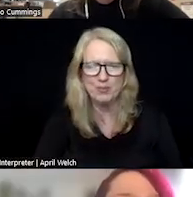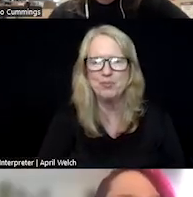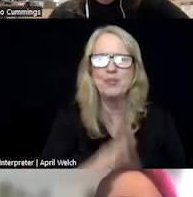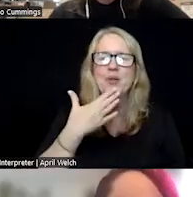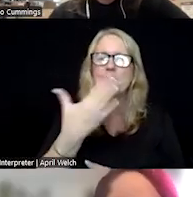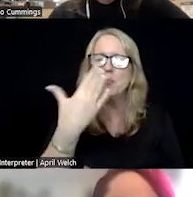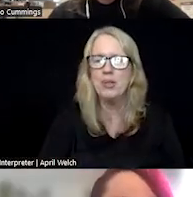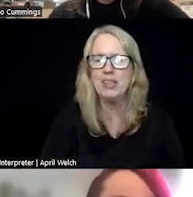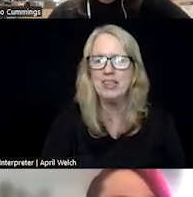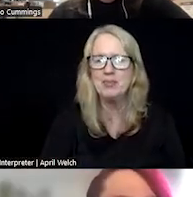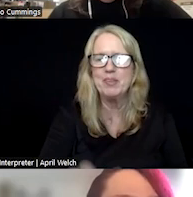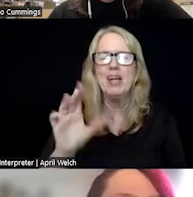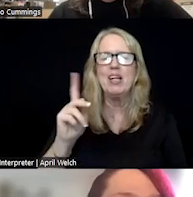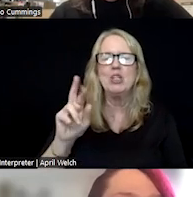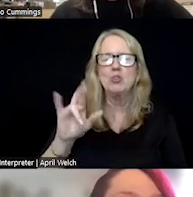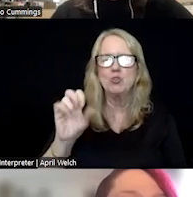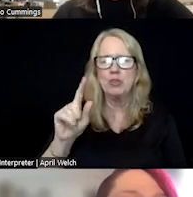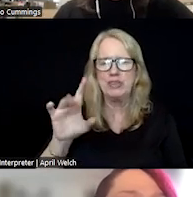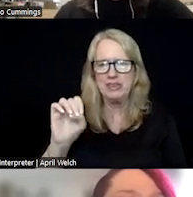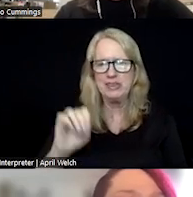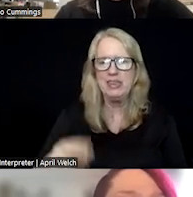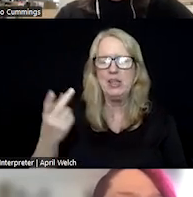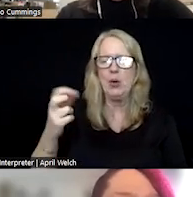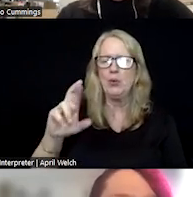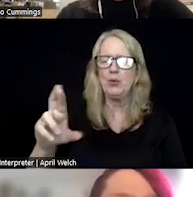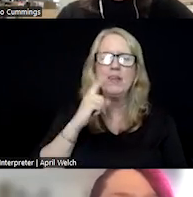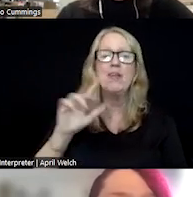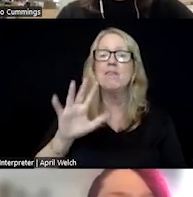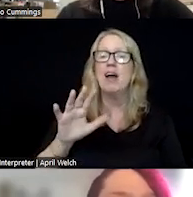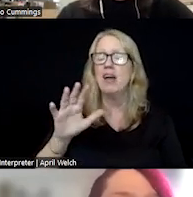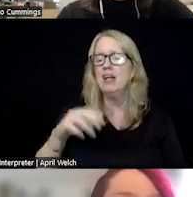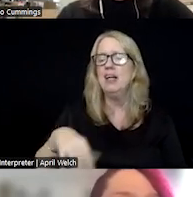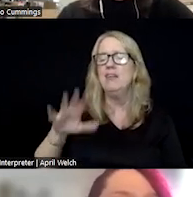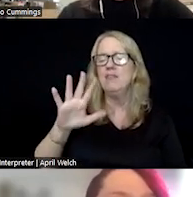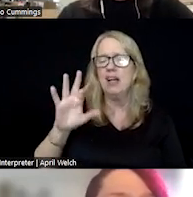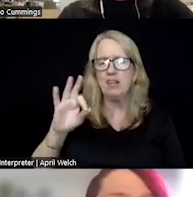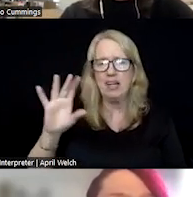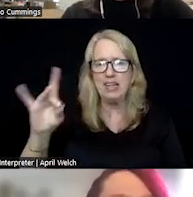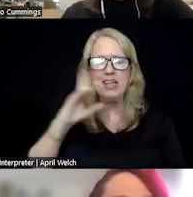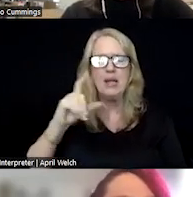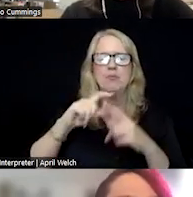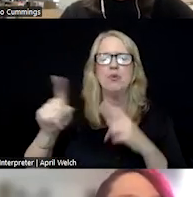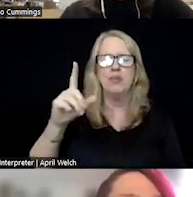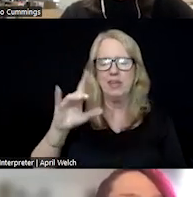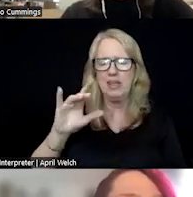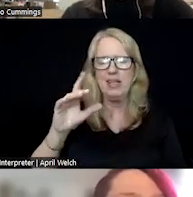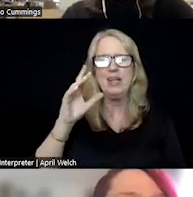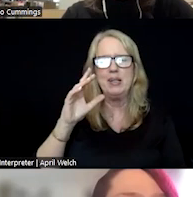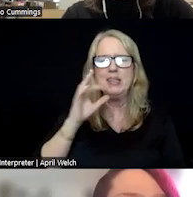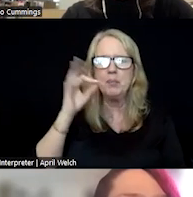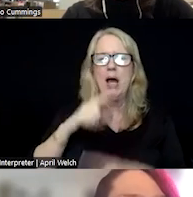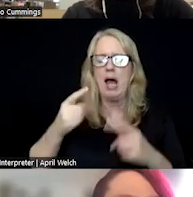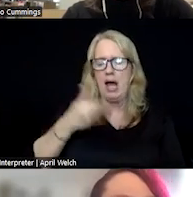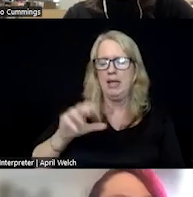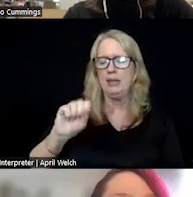good morning. Christy Holder here, the Thrive 988 Project Coordinator at the Northwest Portland Area Indian Health Board. I am Chinook and Grand